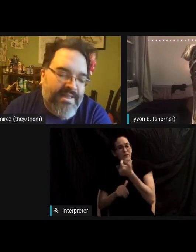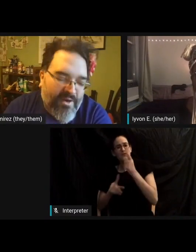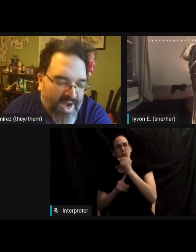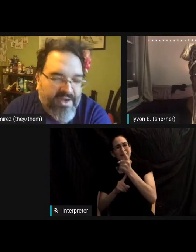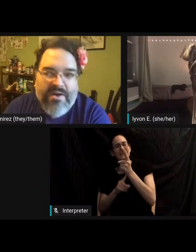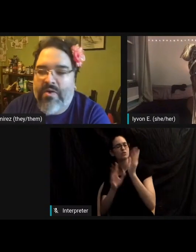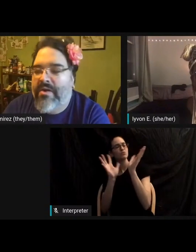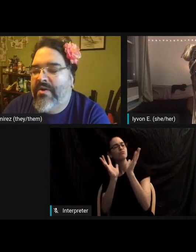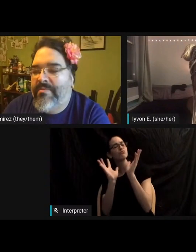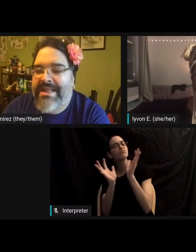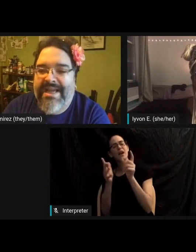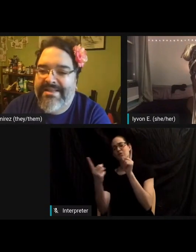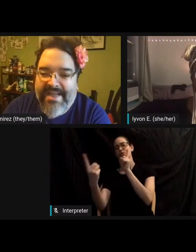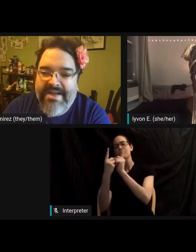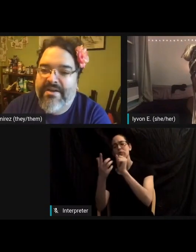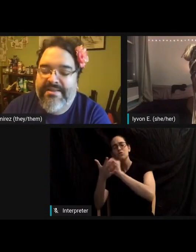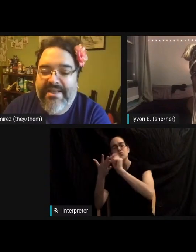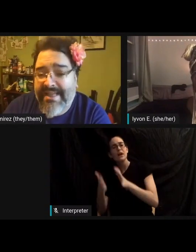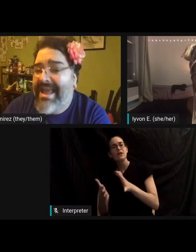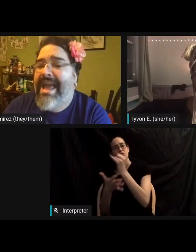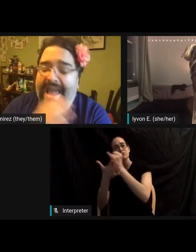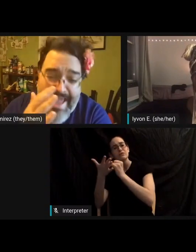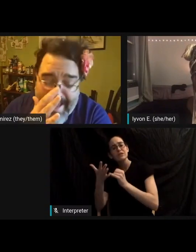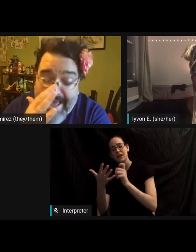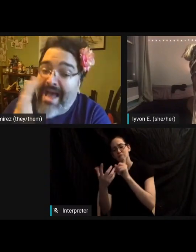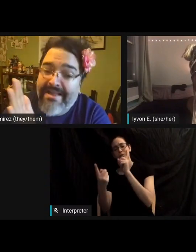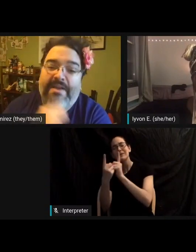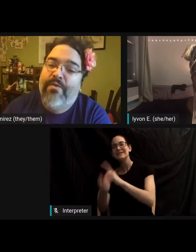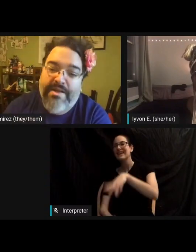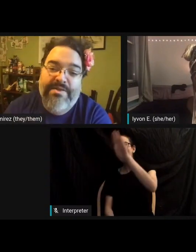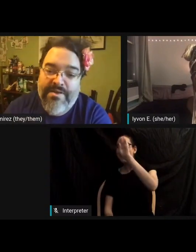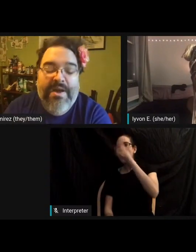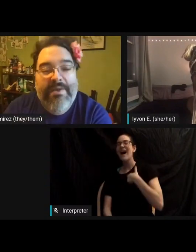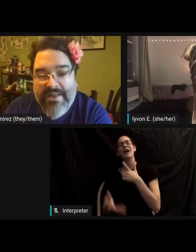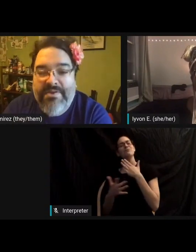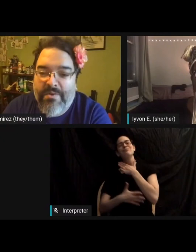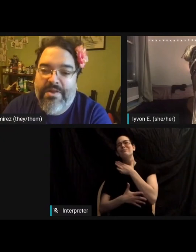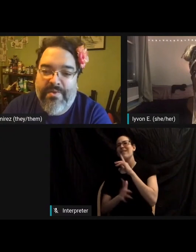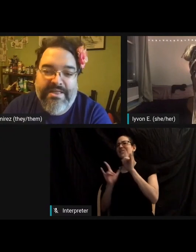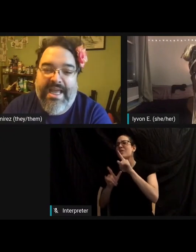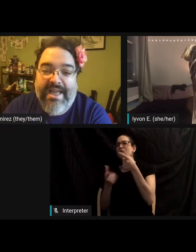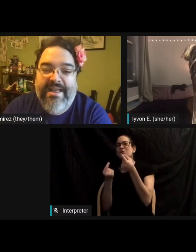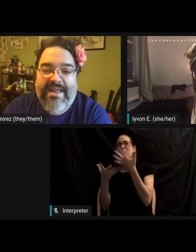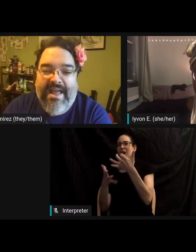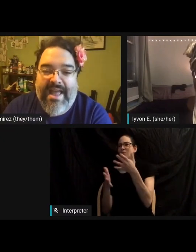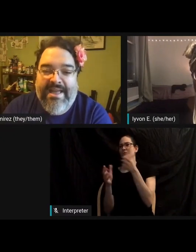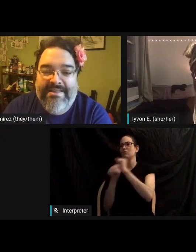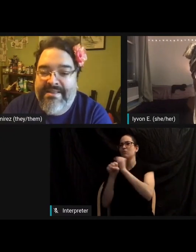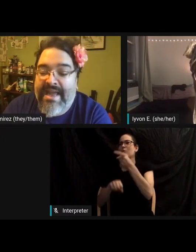actor or meet that writer or meet that designer and say this like, hey, I love what you do and I would love to work with you one